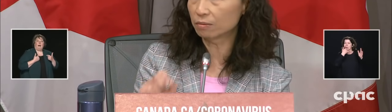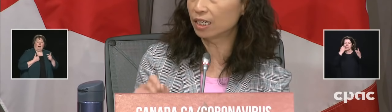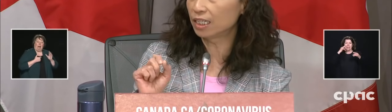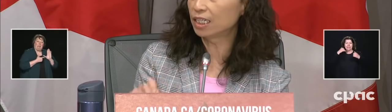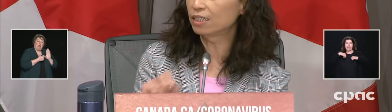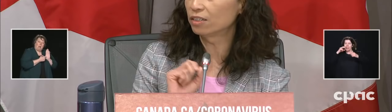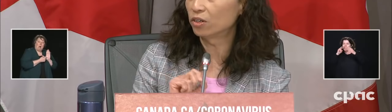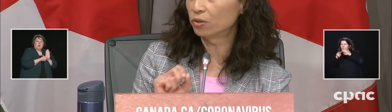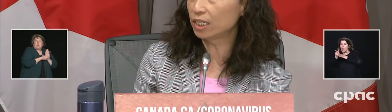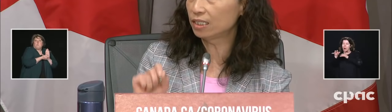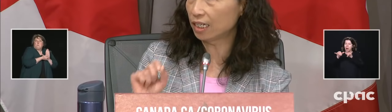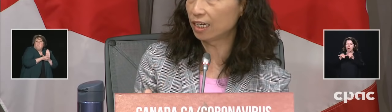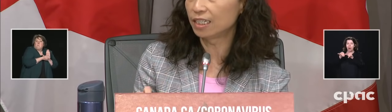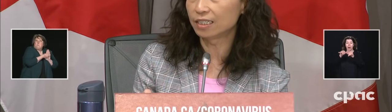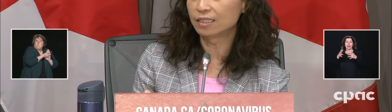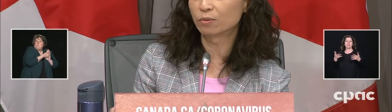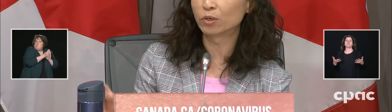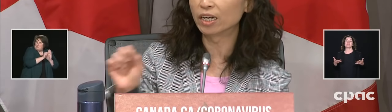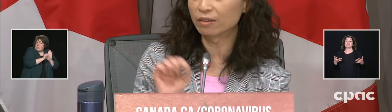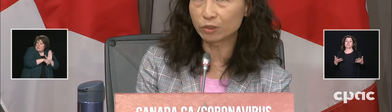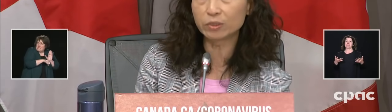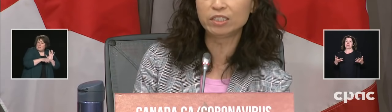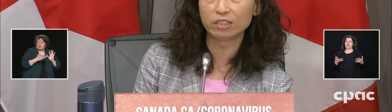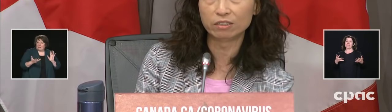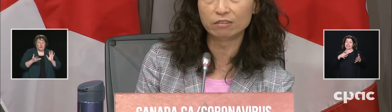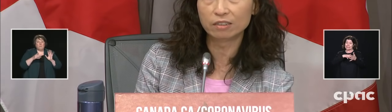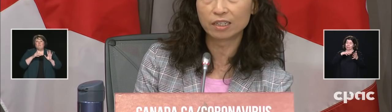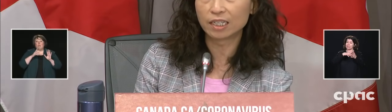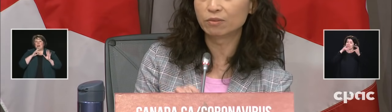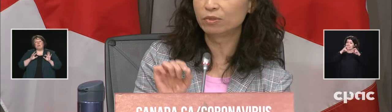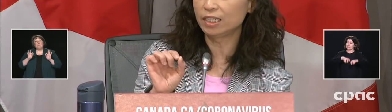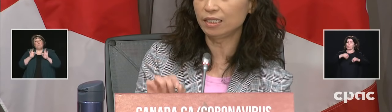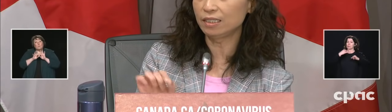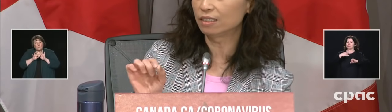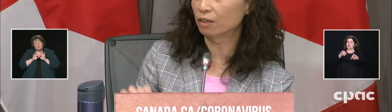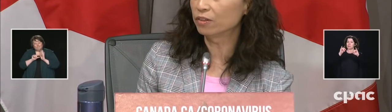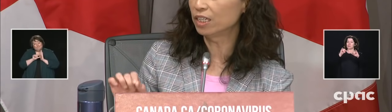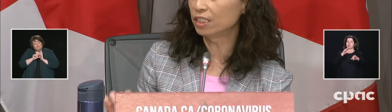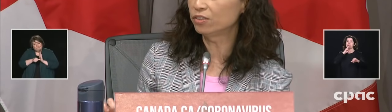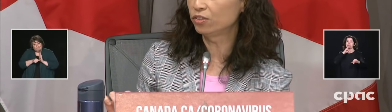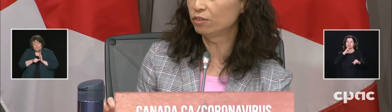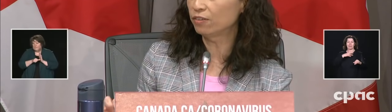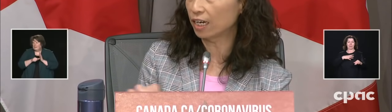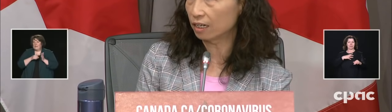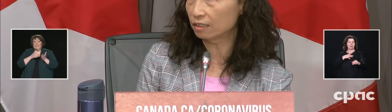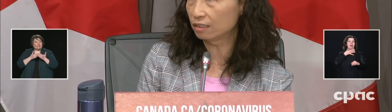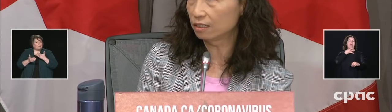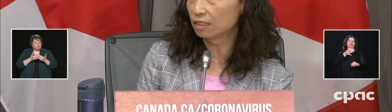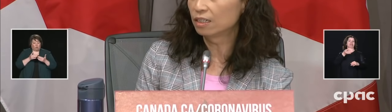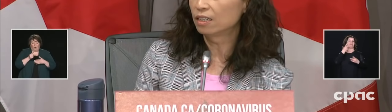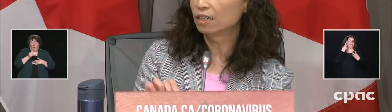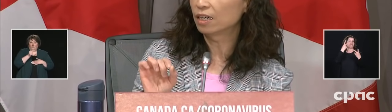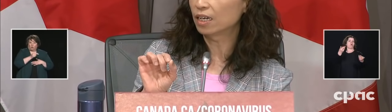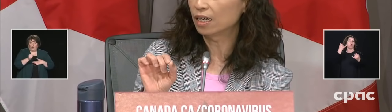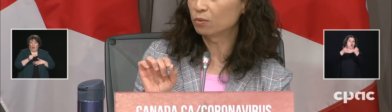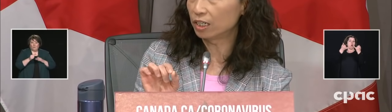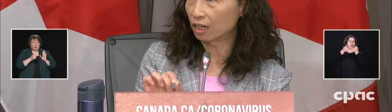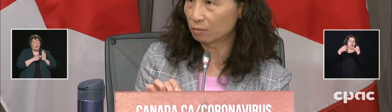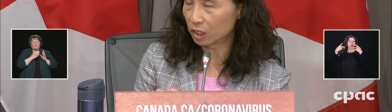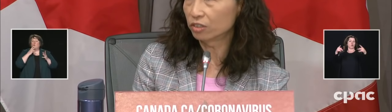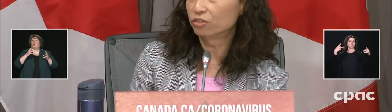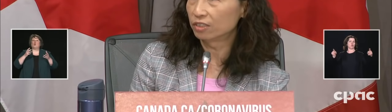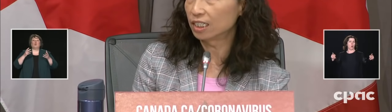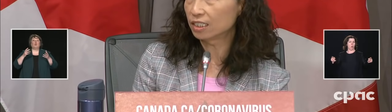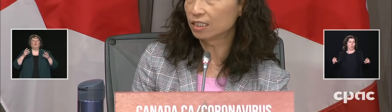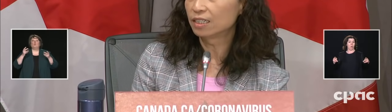the bottom line that they're going to always say is that whatever we do, and if we eased off things too fast, and we